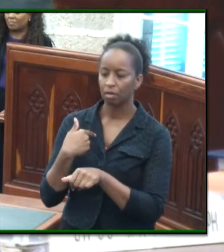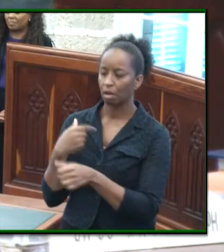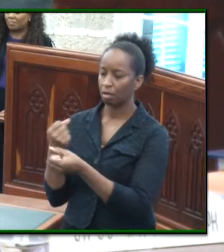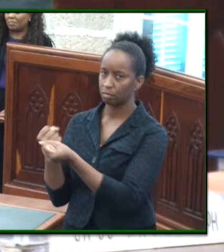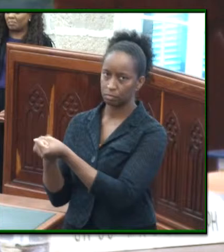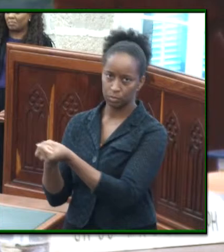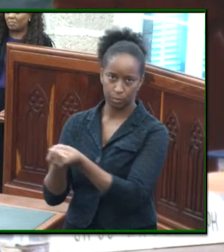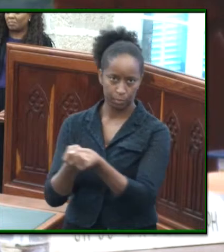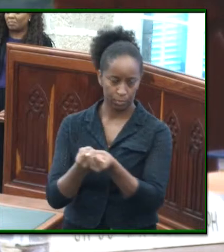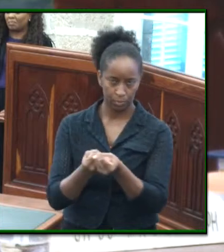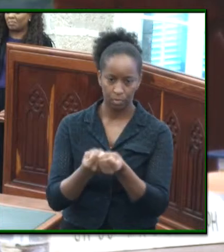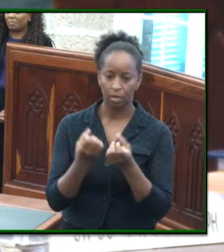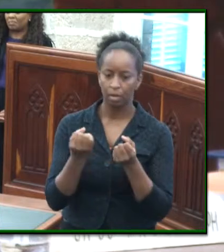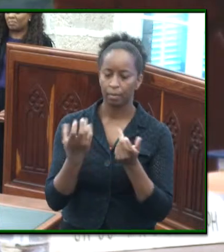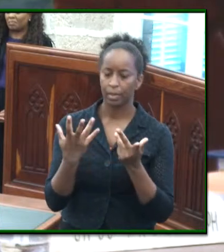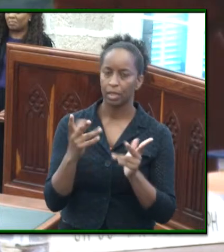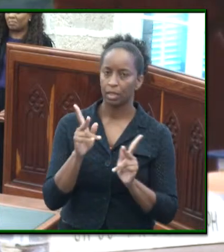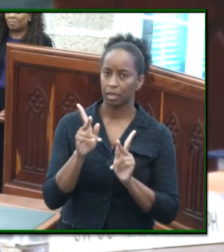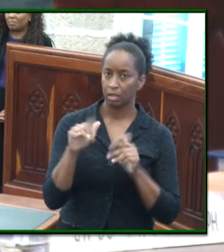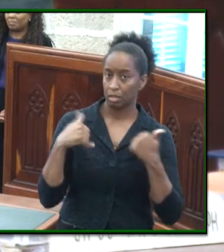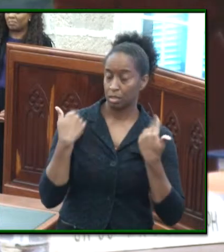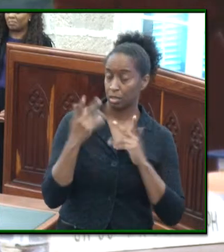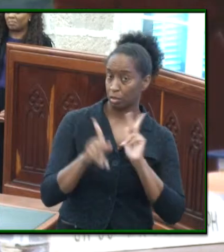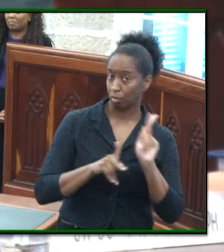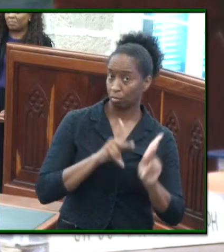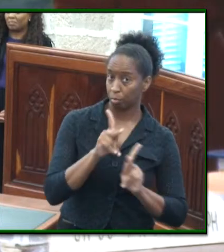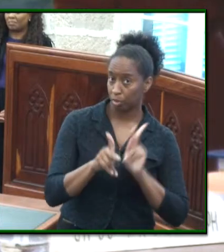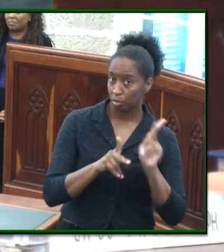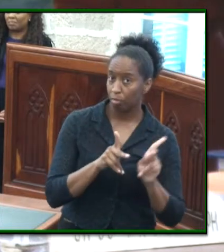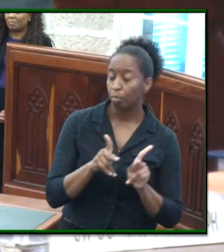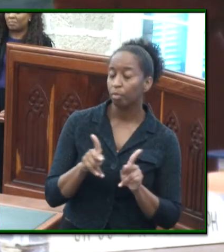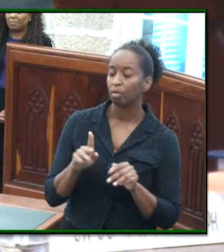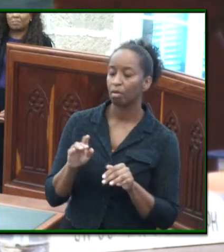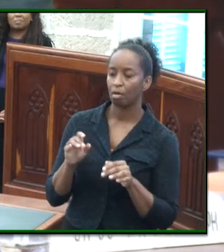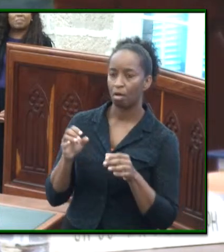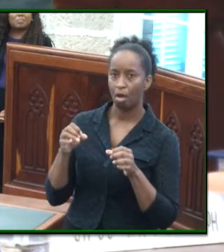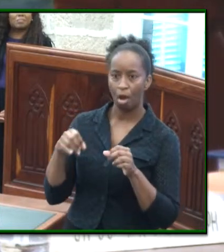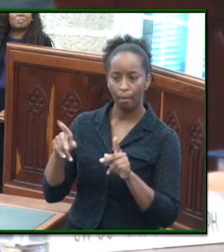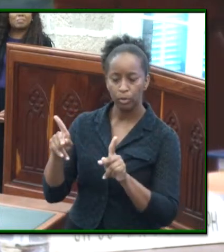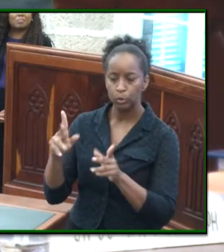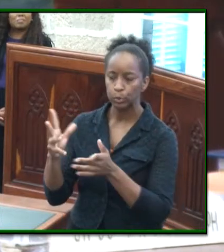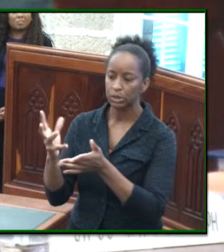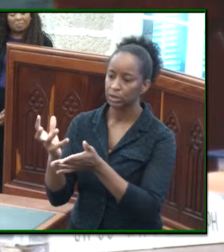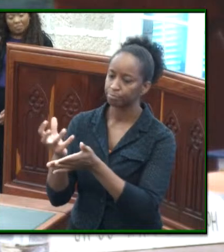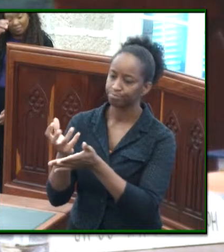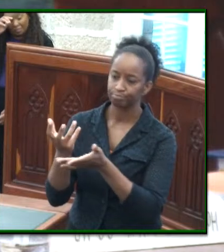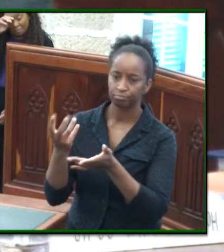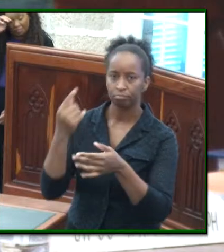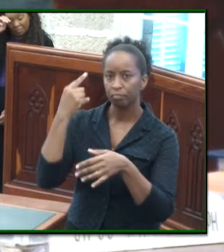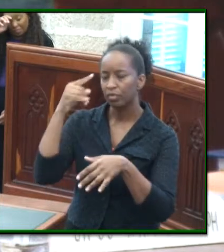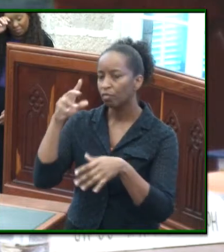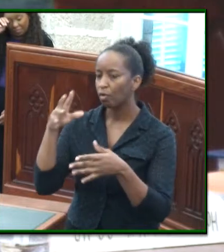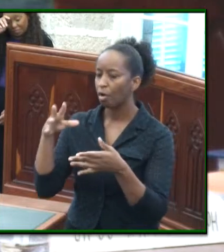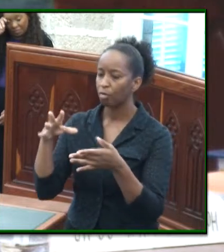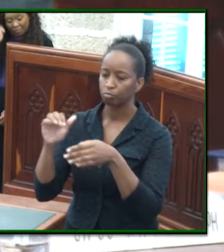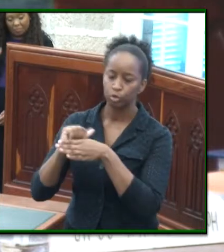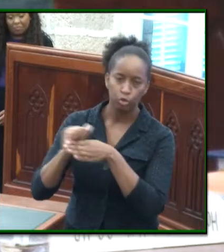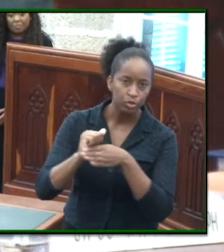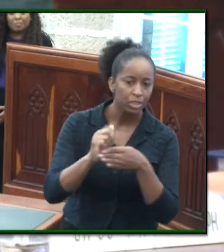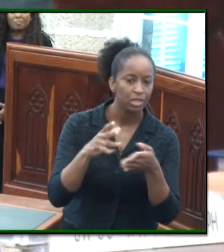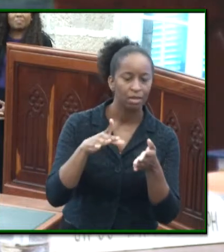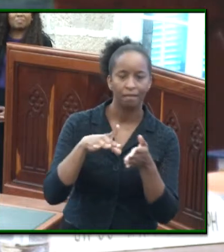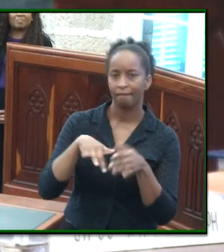the young people who've been given these opportunities that this government does care. We have seen it in relation to several programs where we don't leave